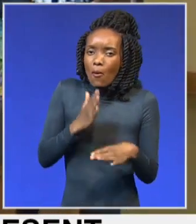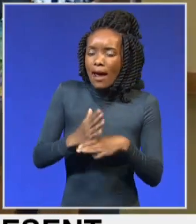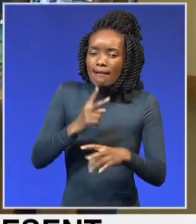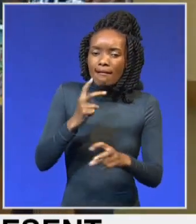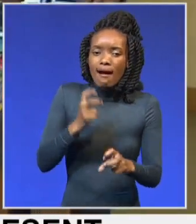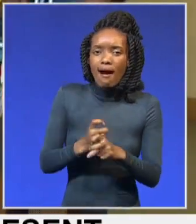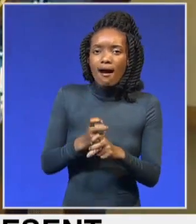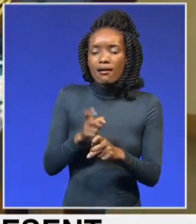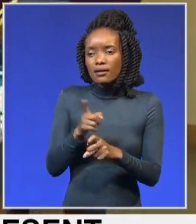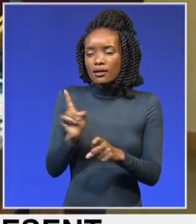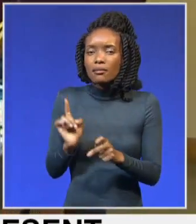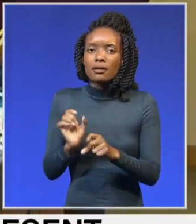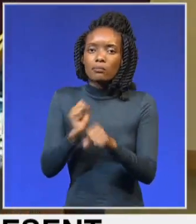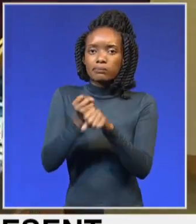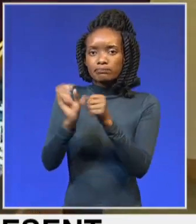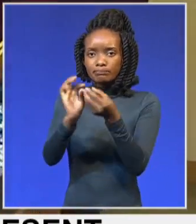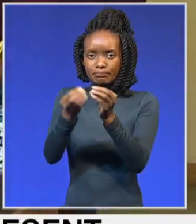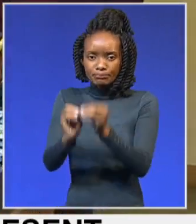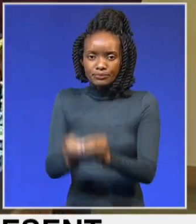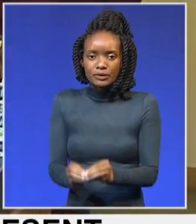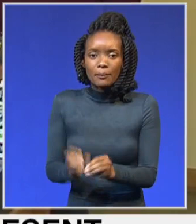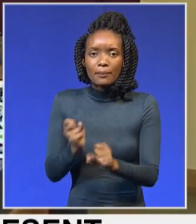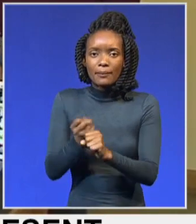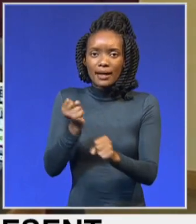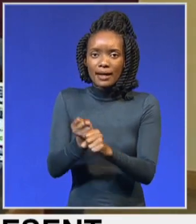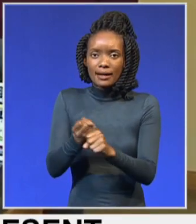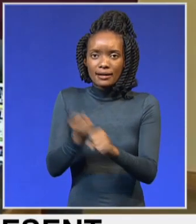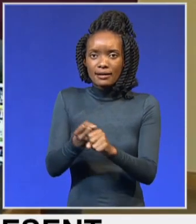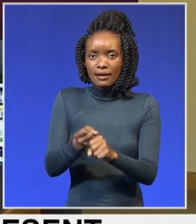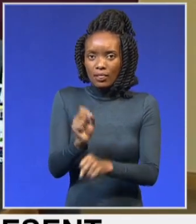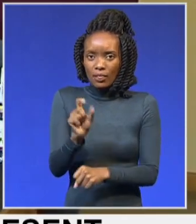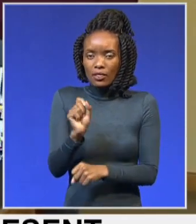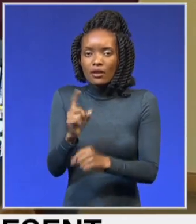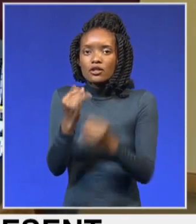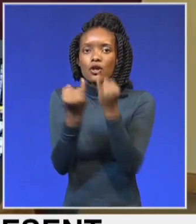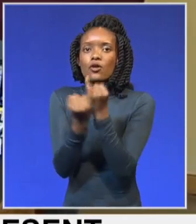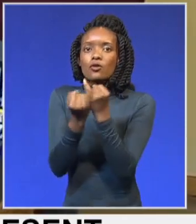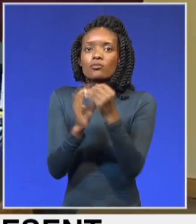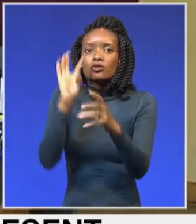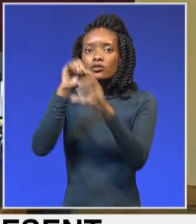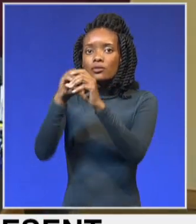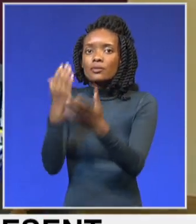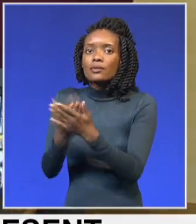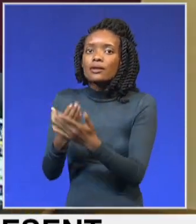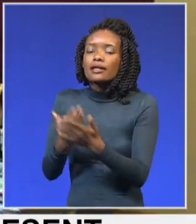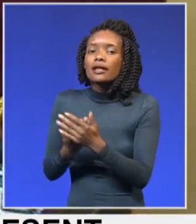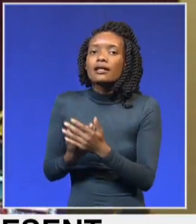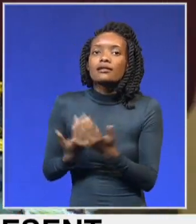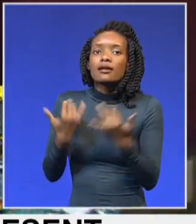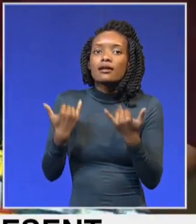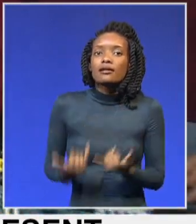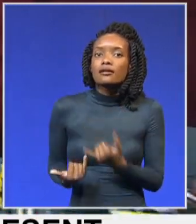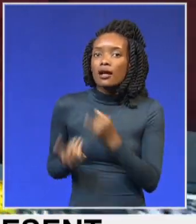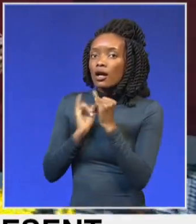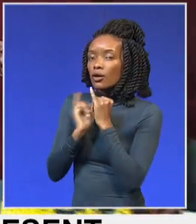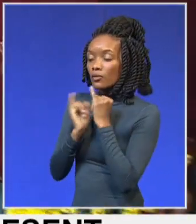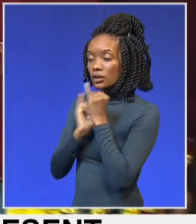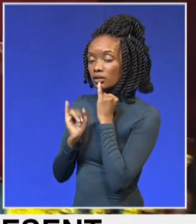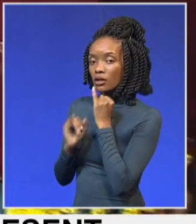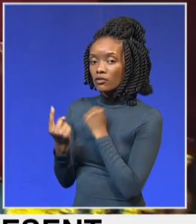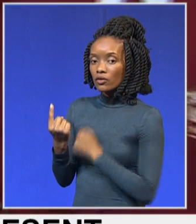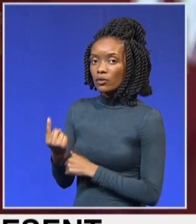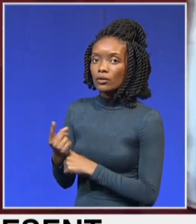kids have done to basically get into this competition. Let's speak to one of them, Azalia Olivier. Azalia, firstly, how did you